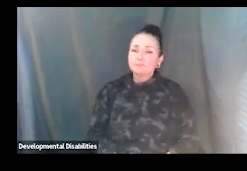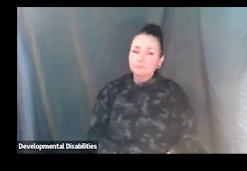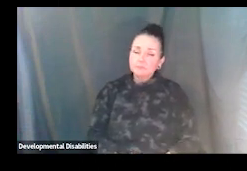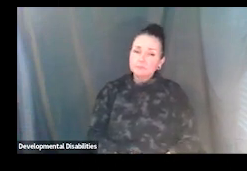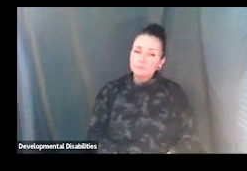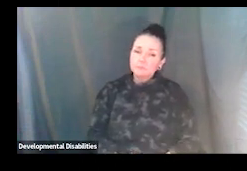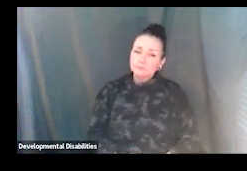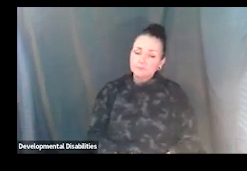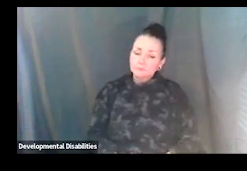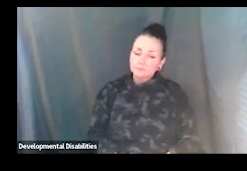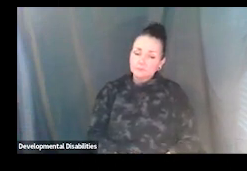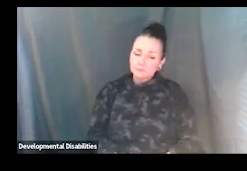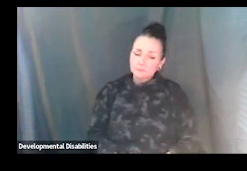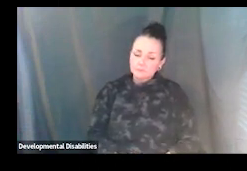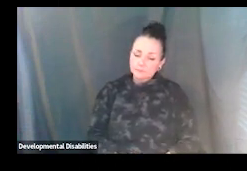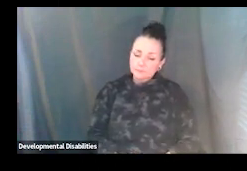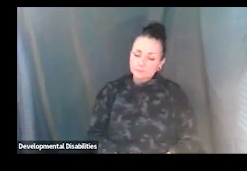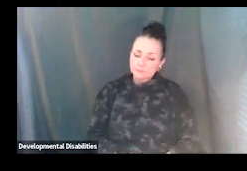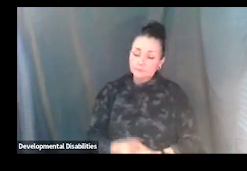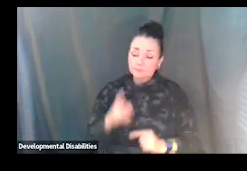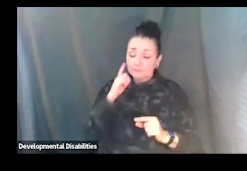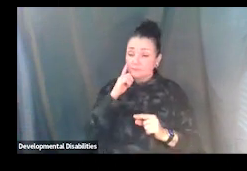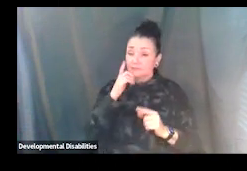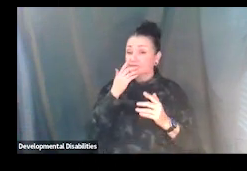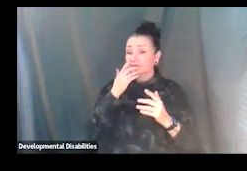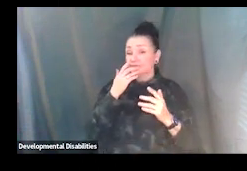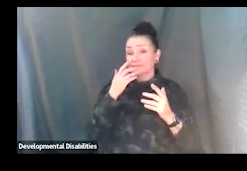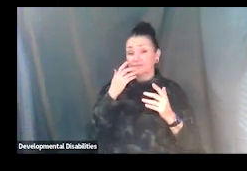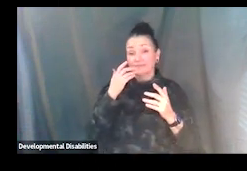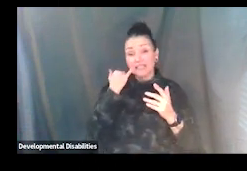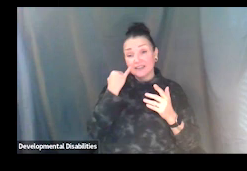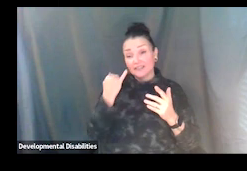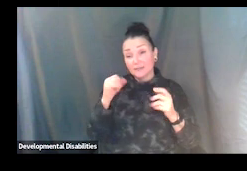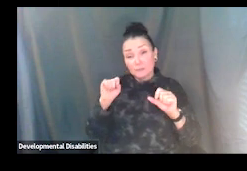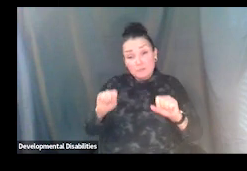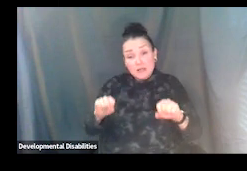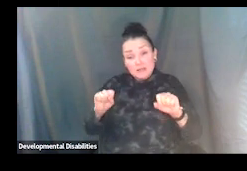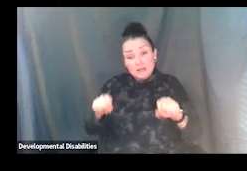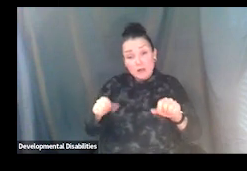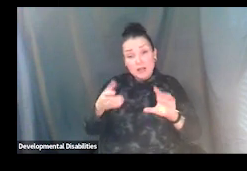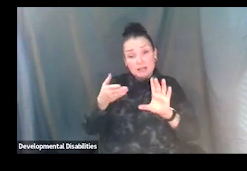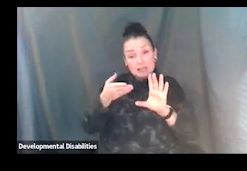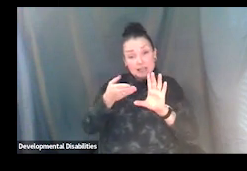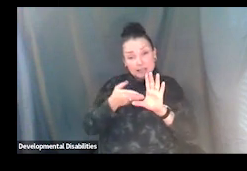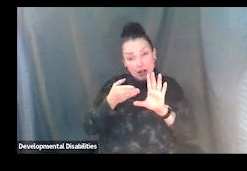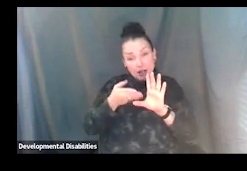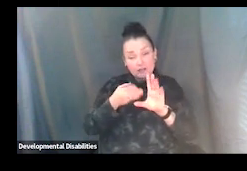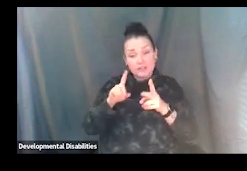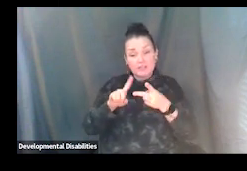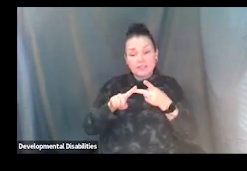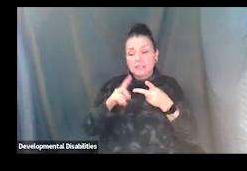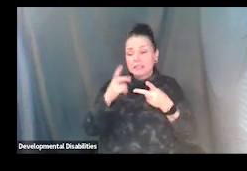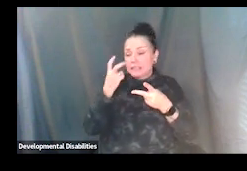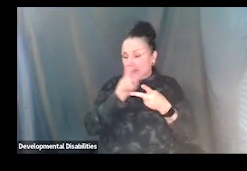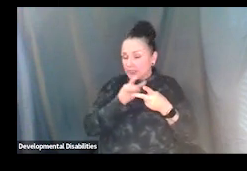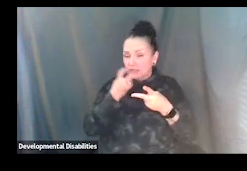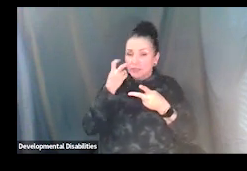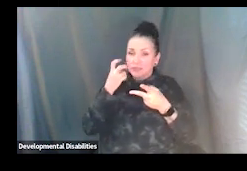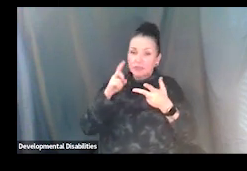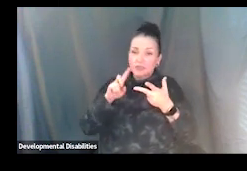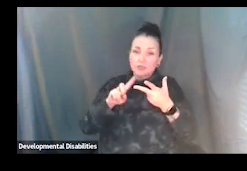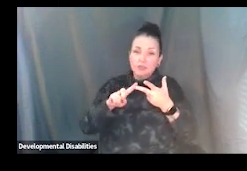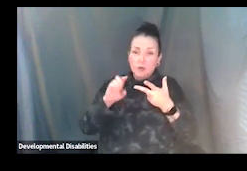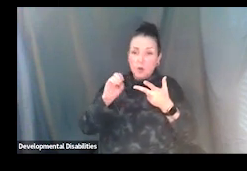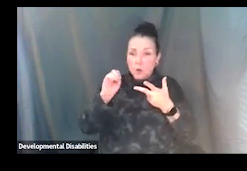think it's ideal to have a psychologist and a speech and language pathologist on board before starting medicine. I think, especially for people working